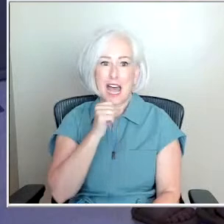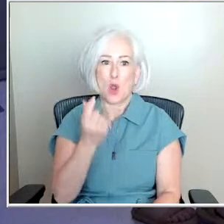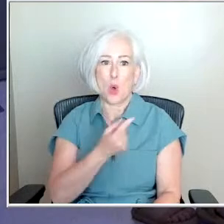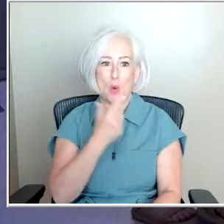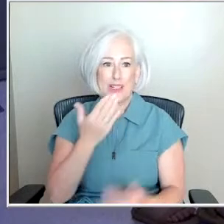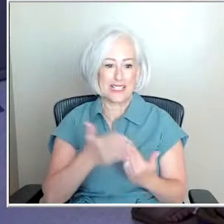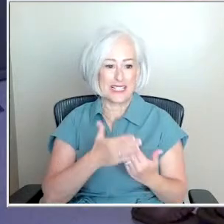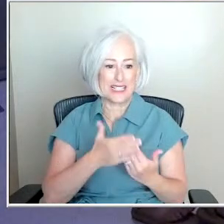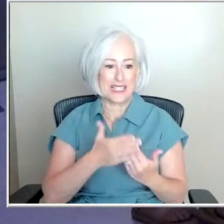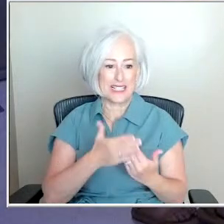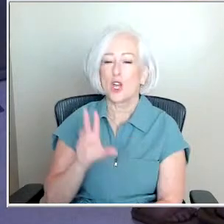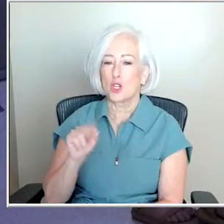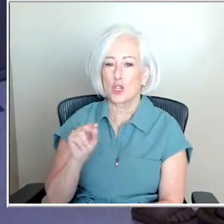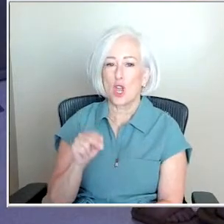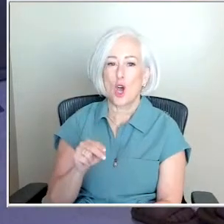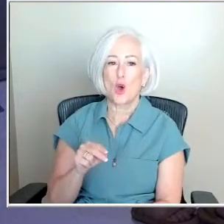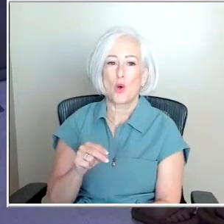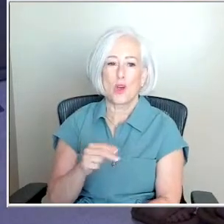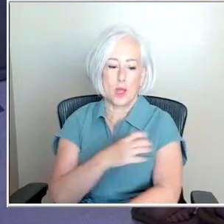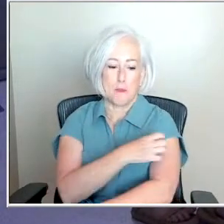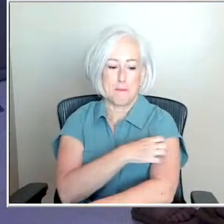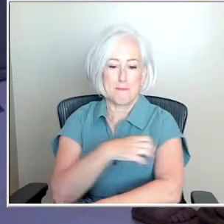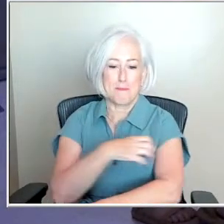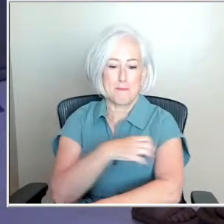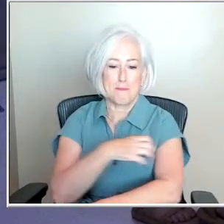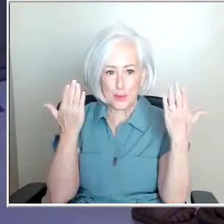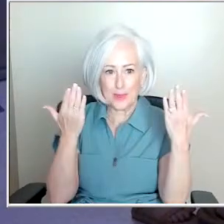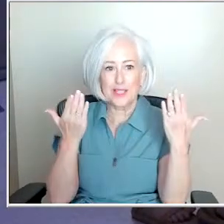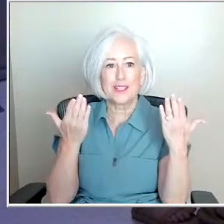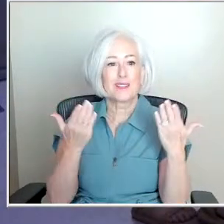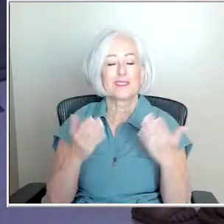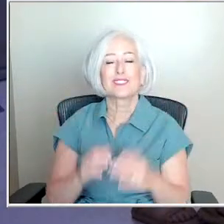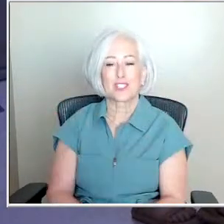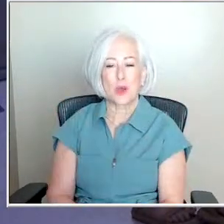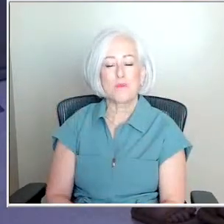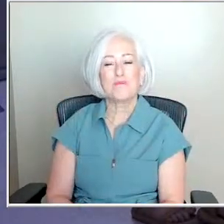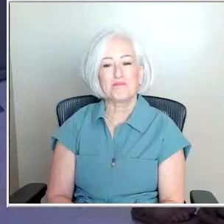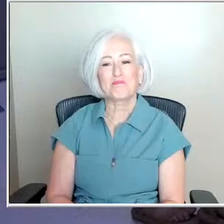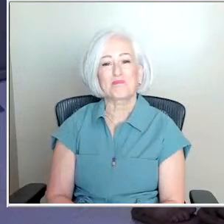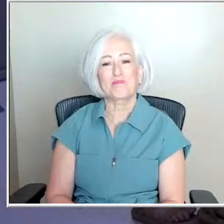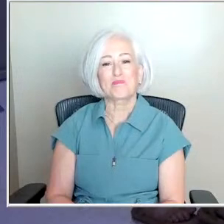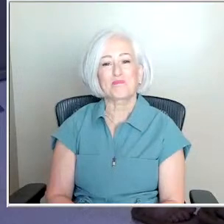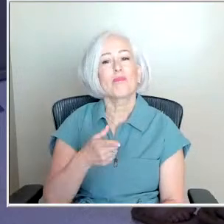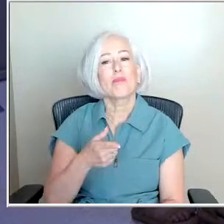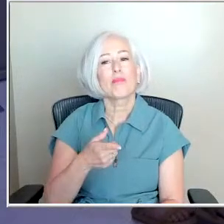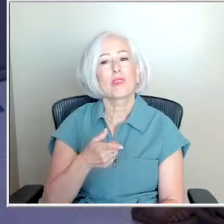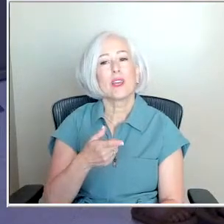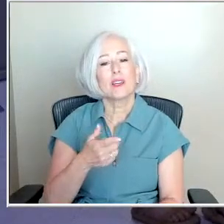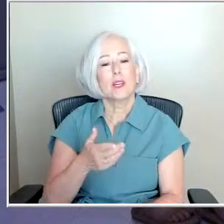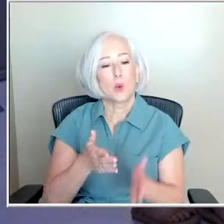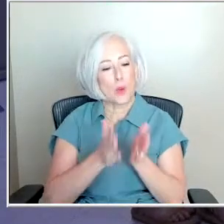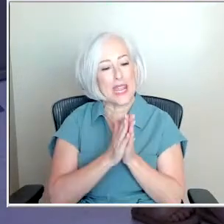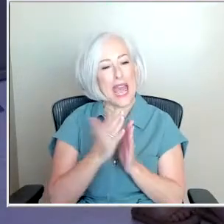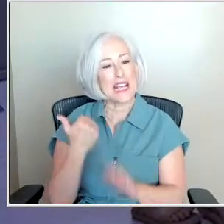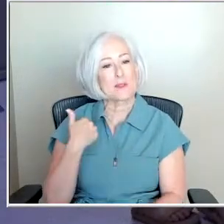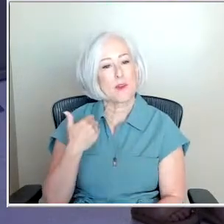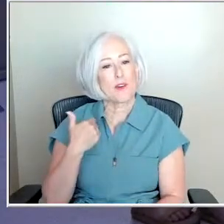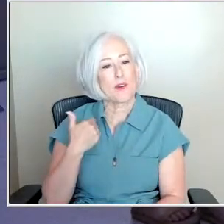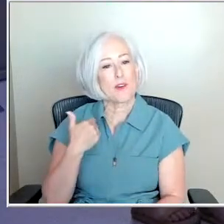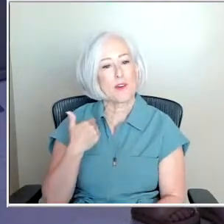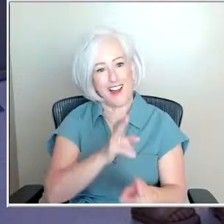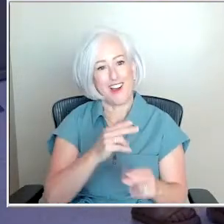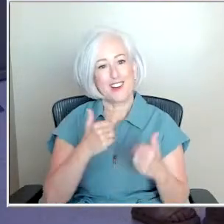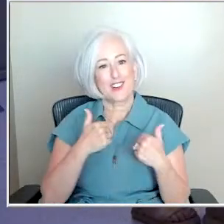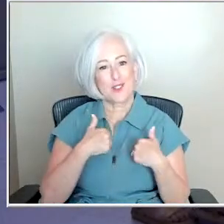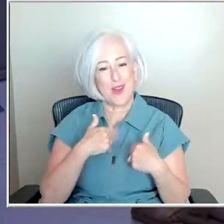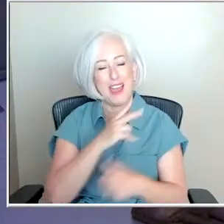But you're pretty powerless, so there's not much you can do. Okay, so what's it like, just again, we asked earlier, just this honor of having one of your